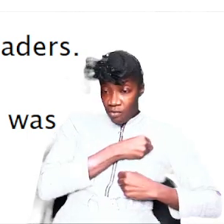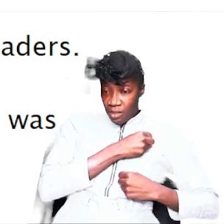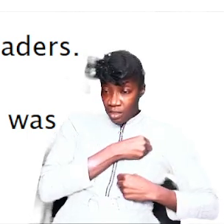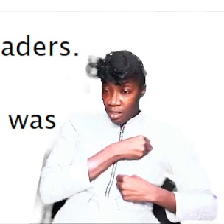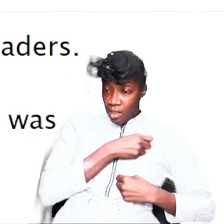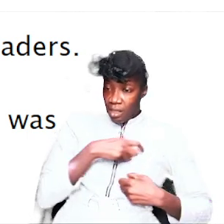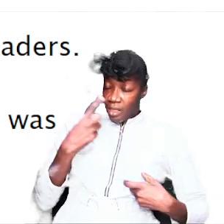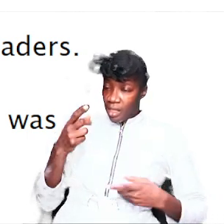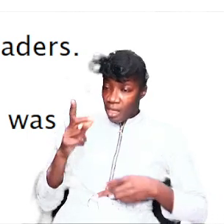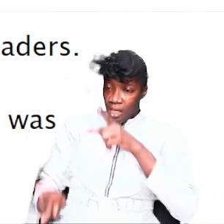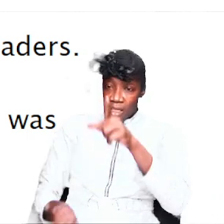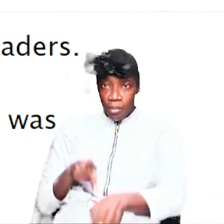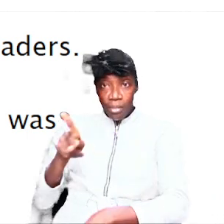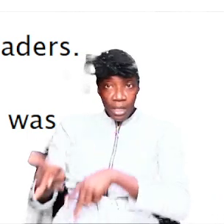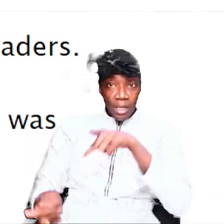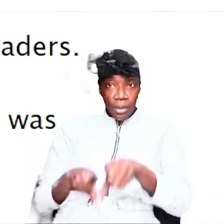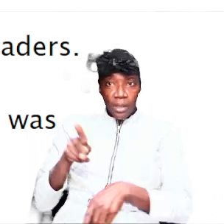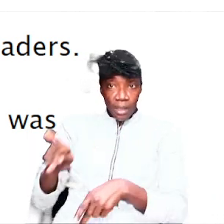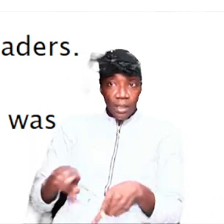that